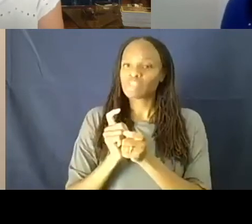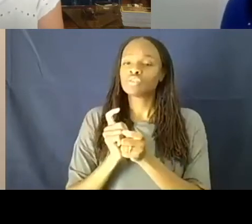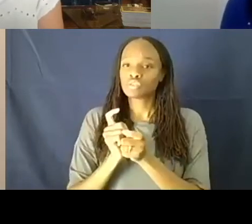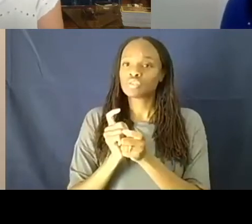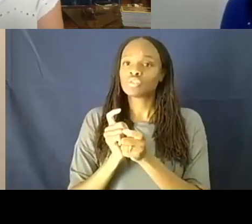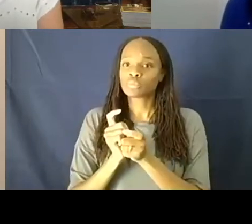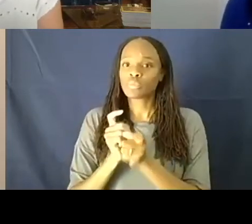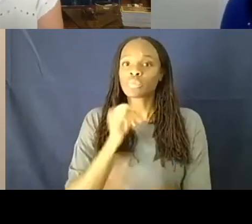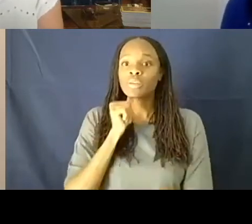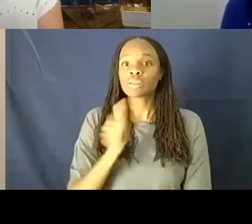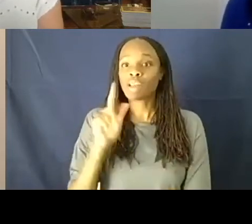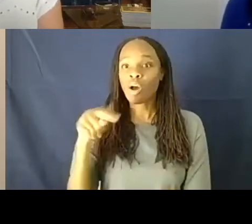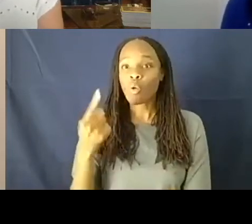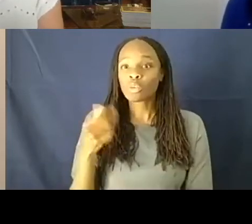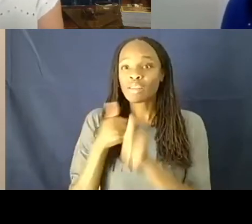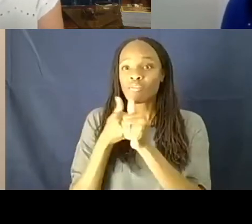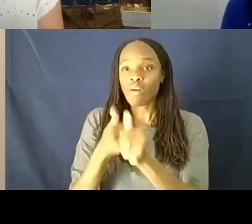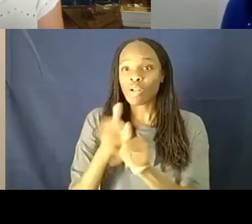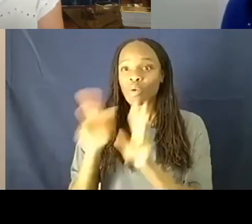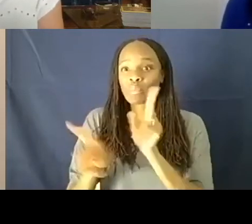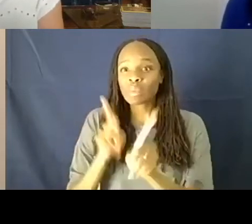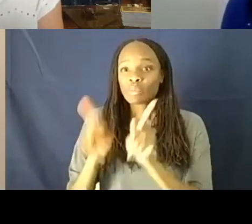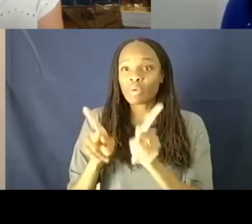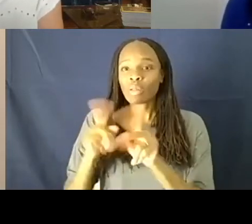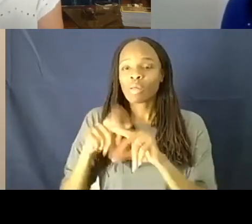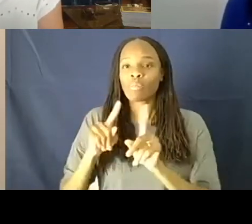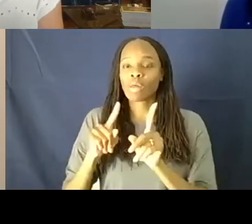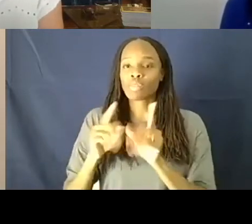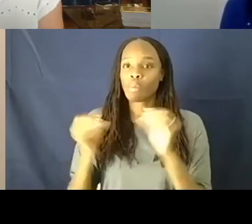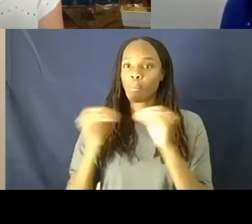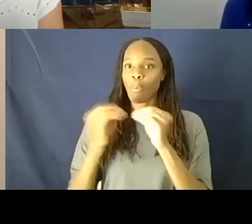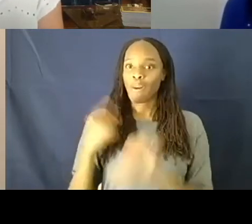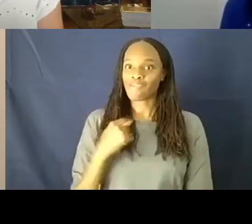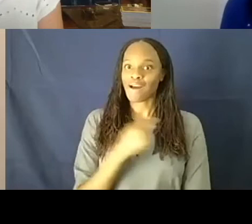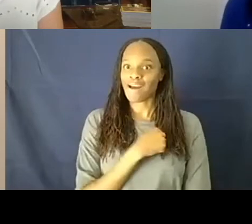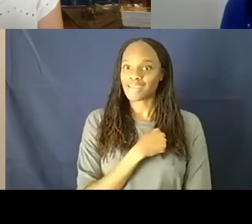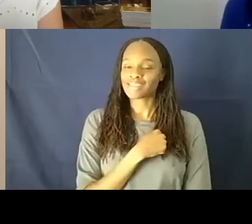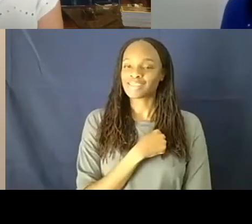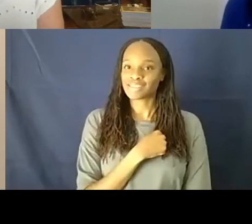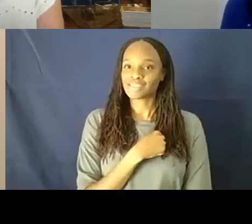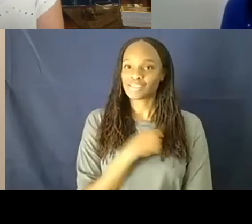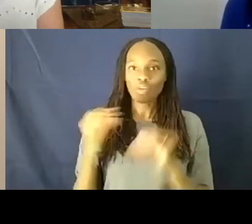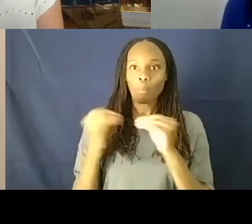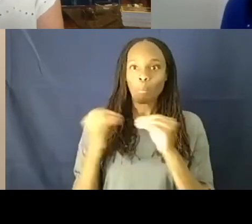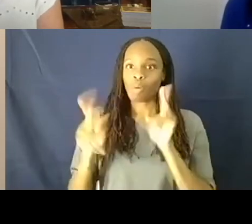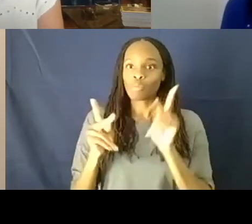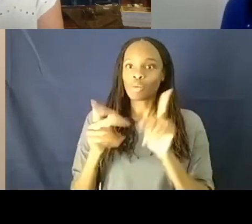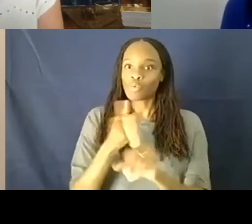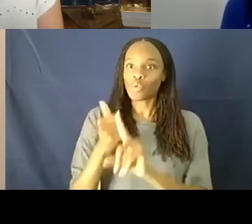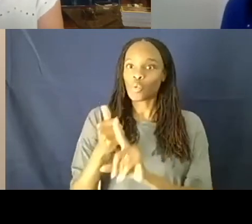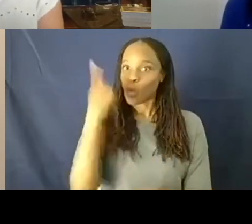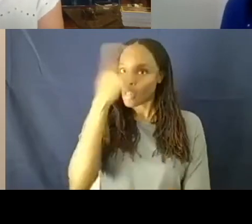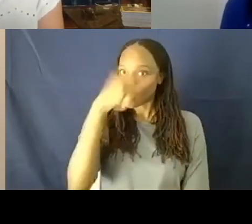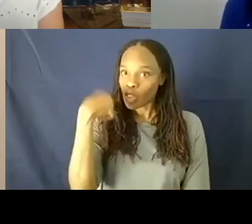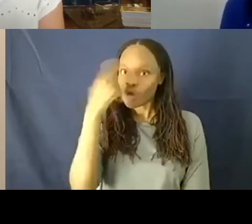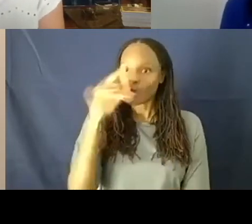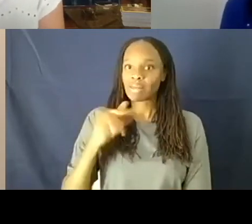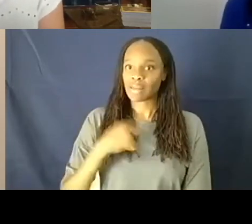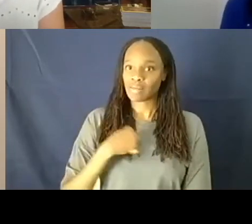not only follow people, but the more of us that more people that look like me that get